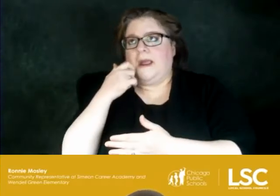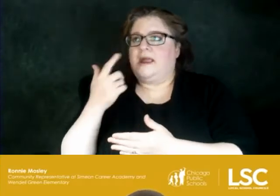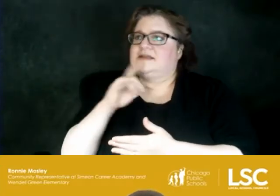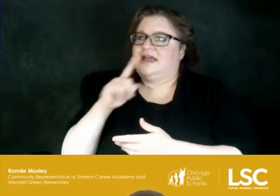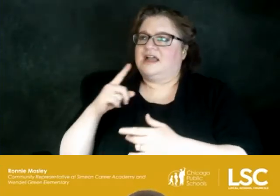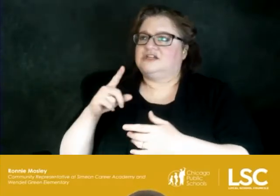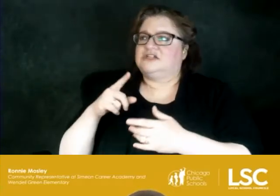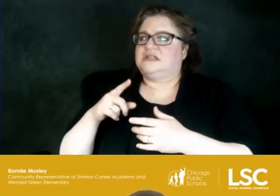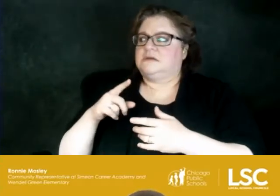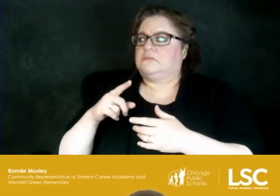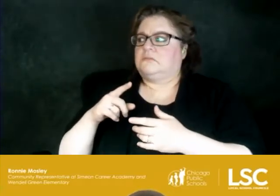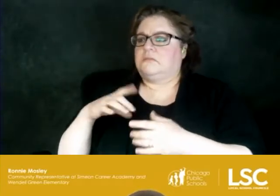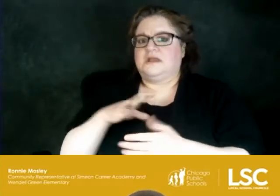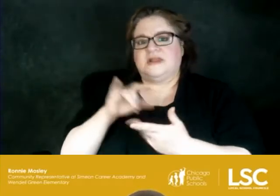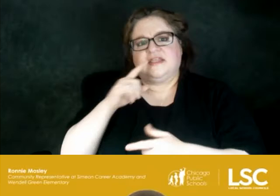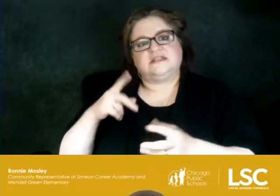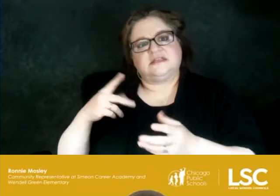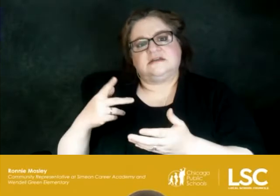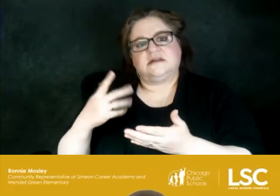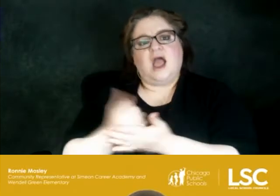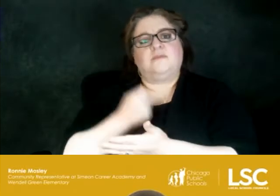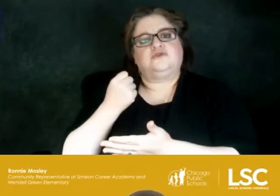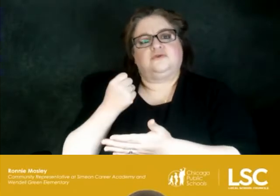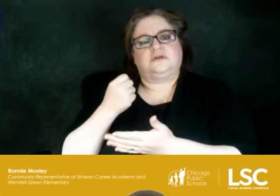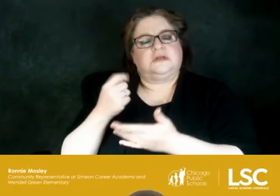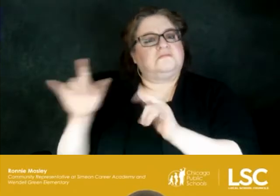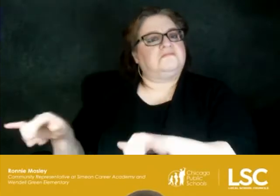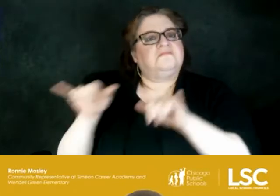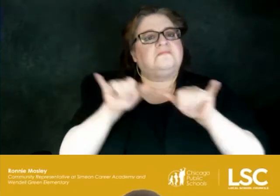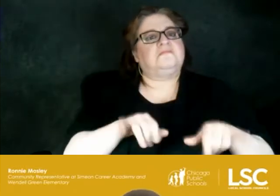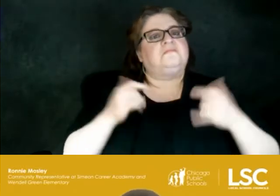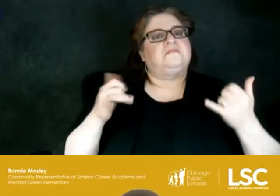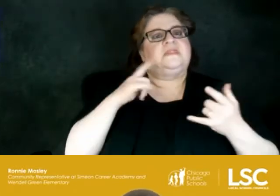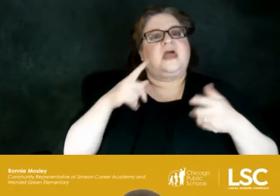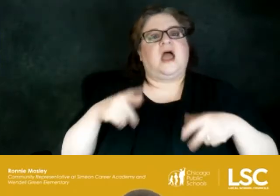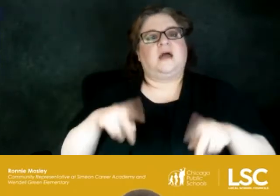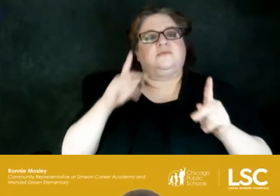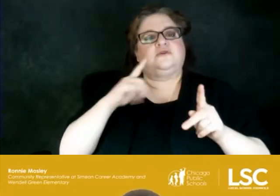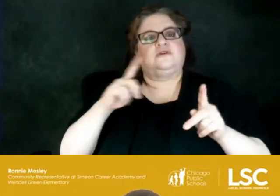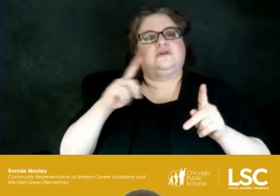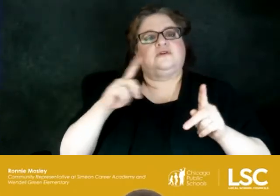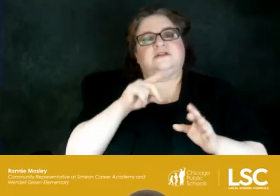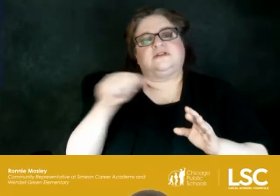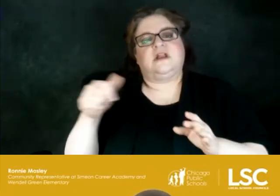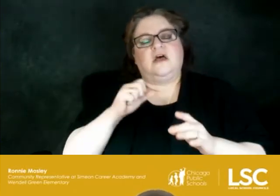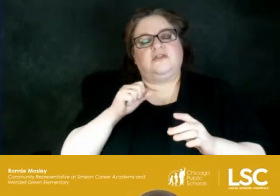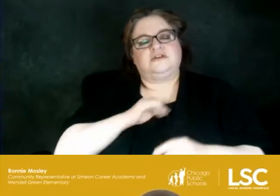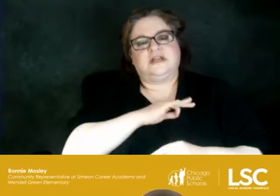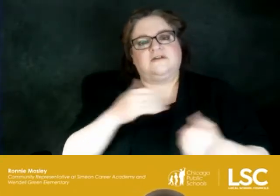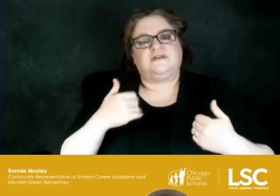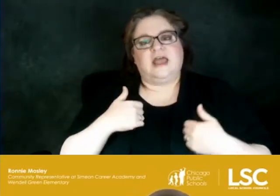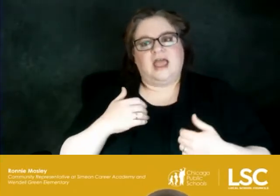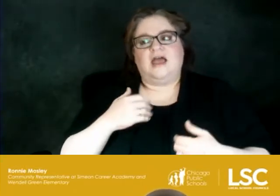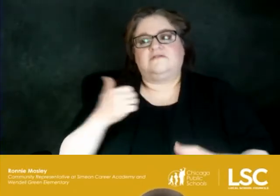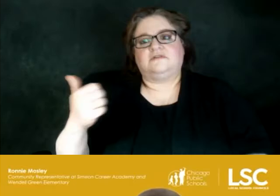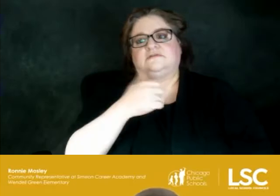is an opportunity, just like much of this is an opportunity for teachers and other staff to have a voice. And so in